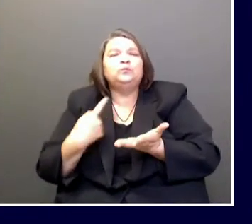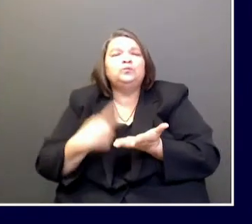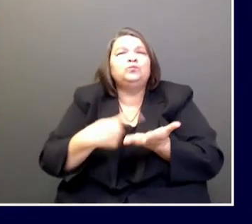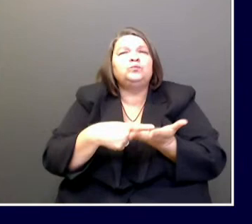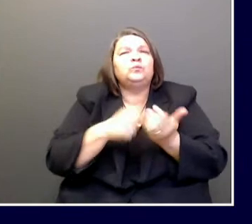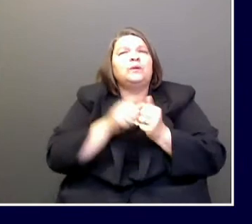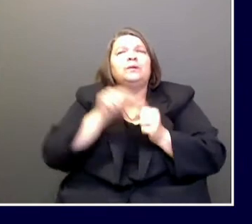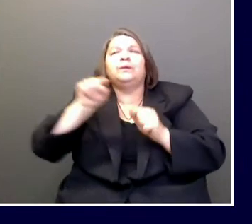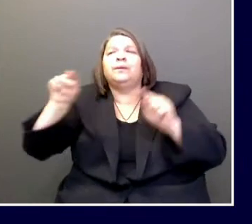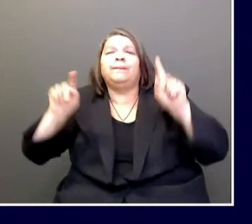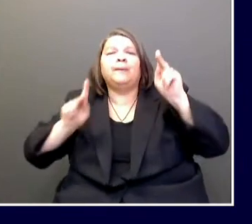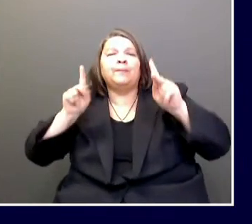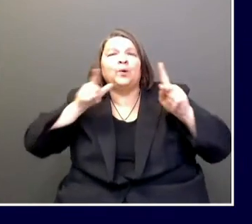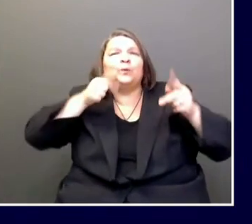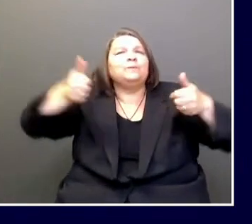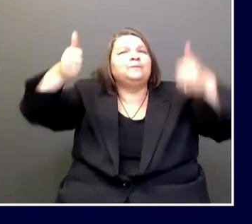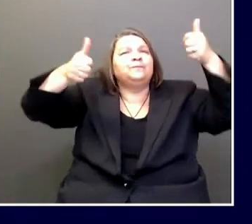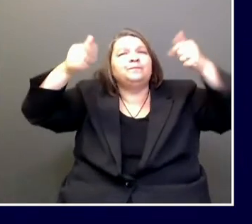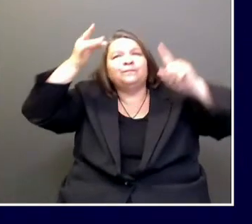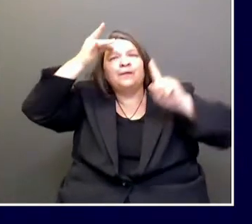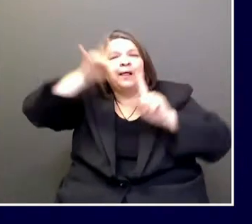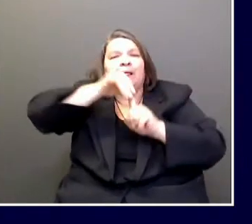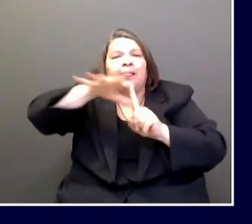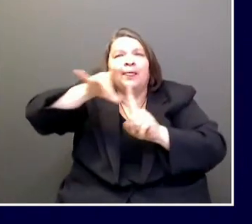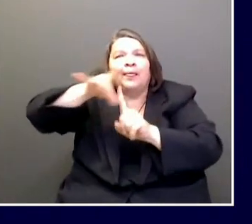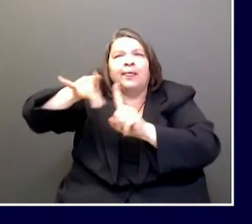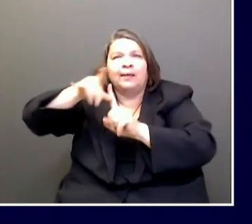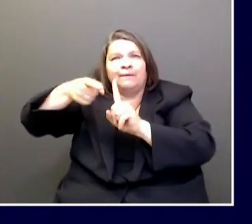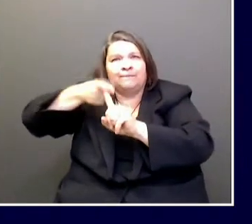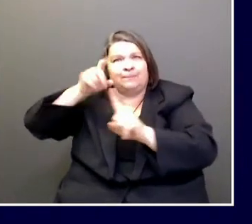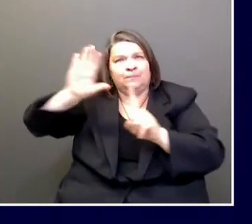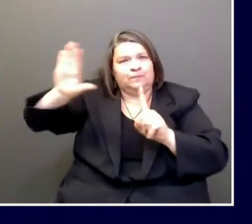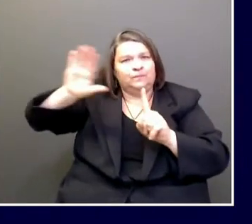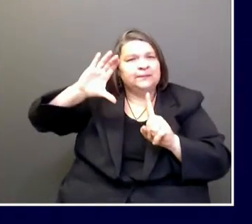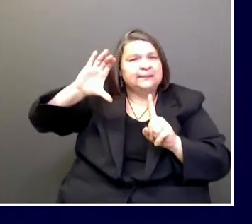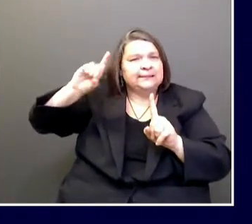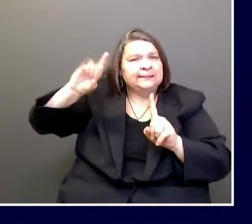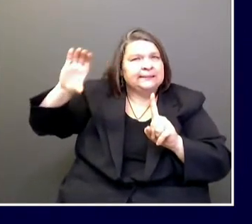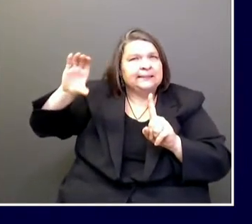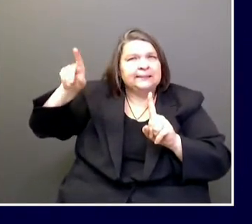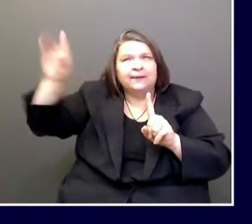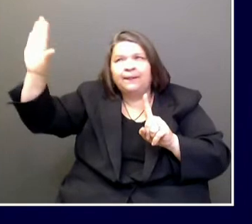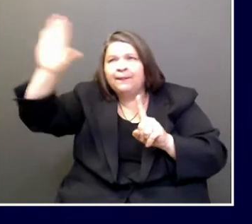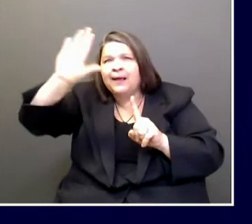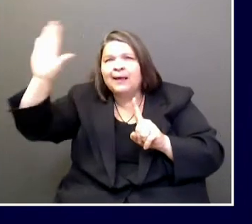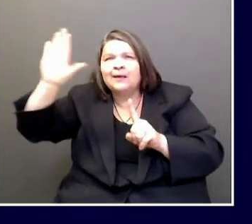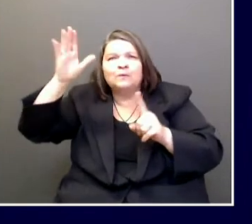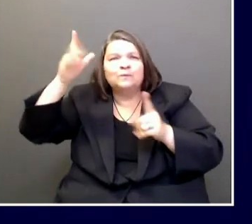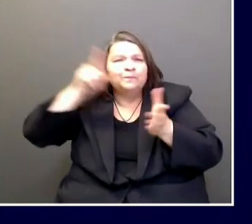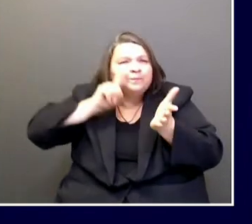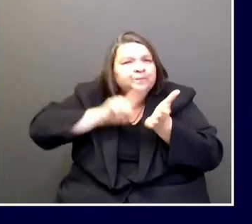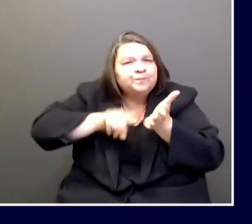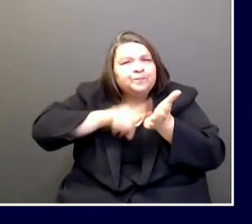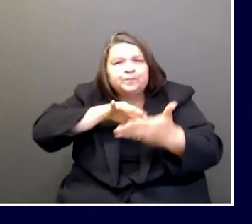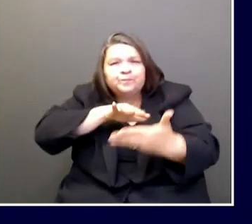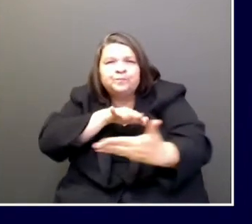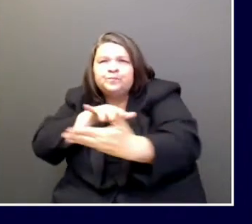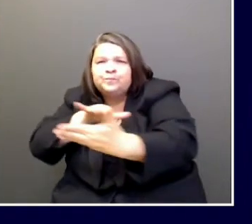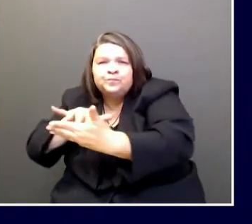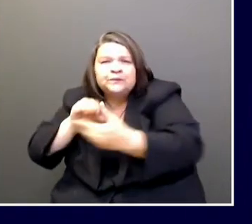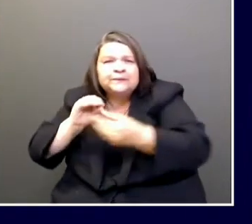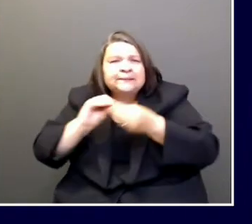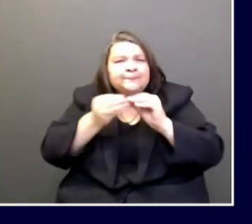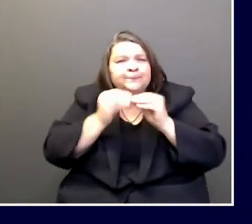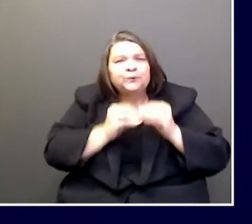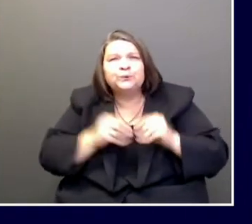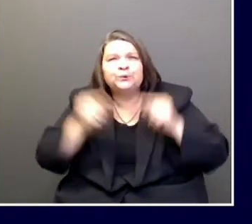disease experts at the US CDC to go over some of the data that they're seeing. And what they noted was that if you compare Delta and its